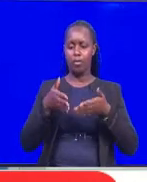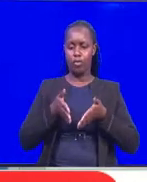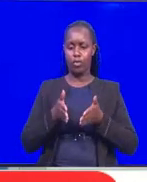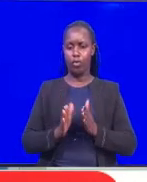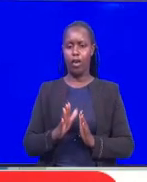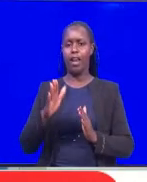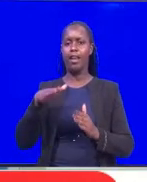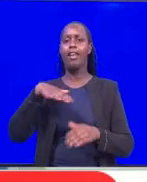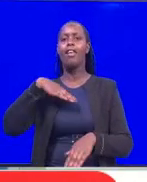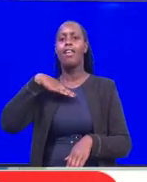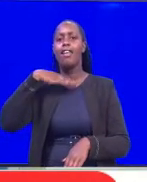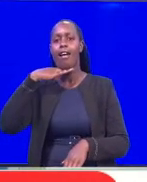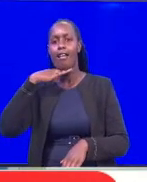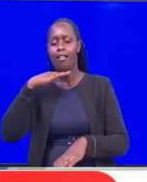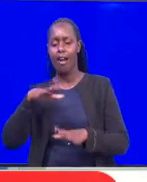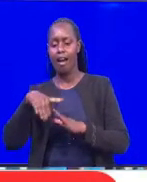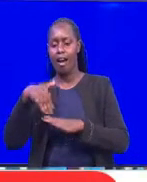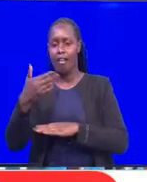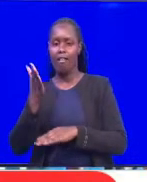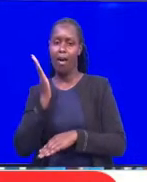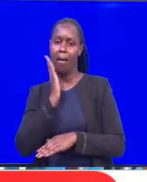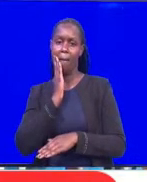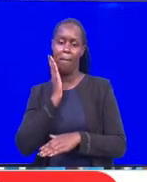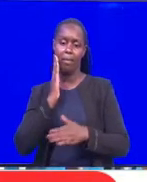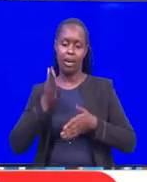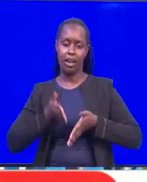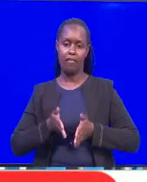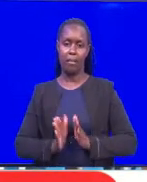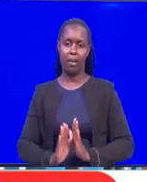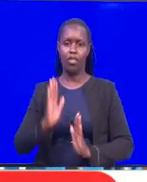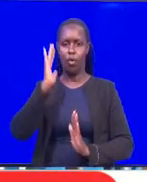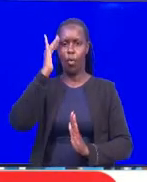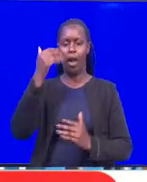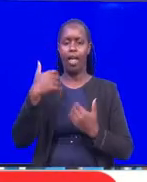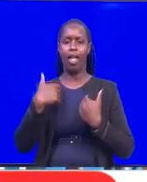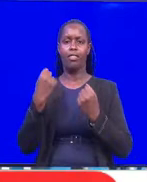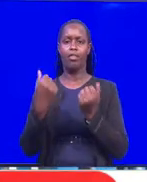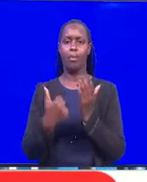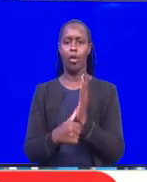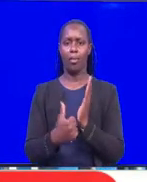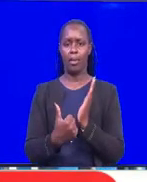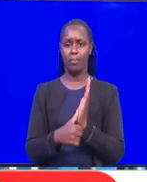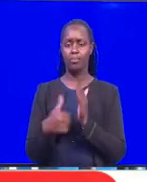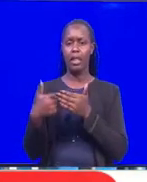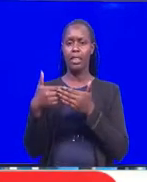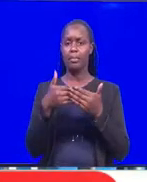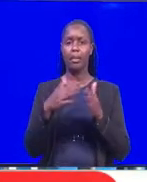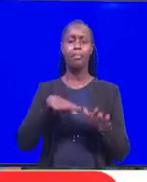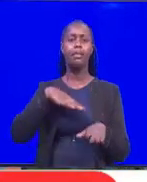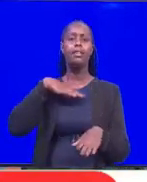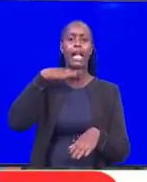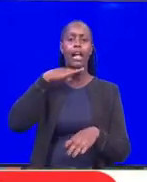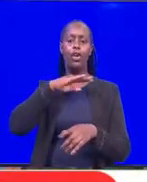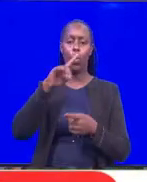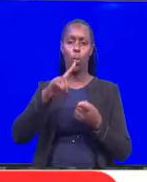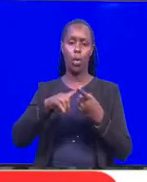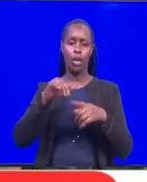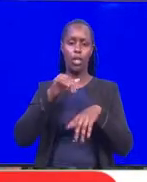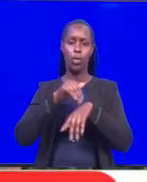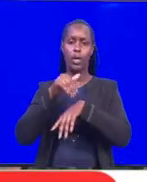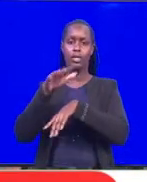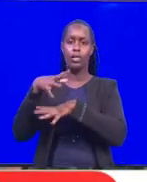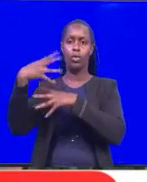just hours after a birth due to health complications. The child passed away while en route to Kilifi County Referral